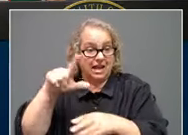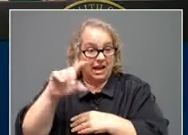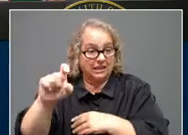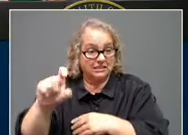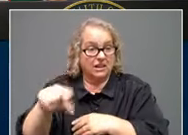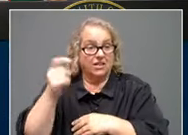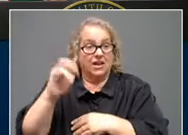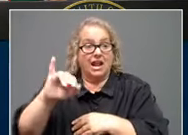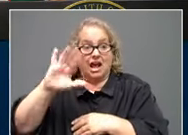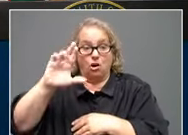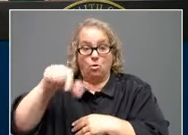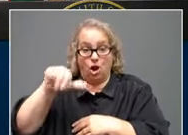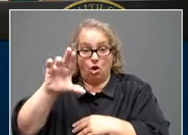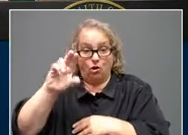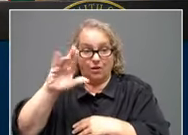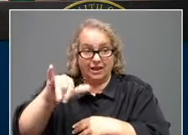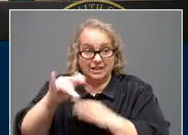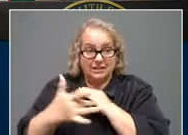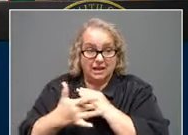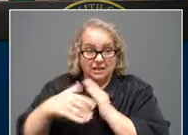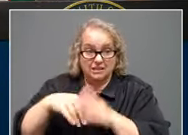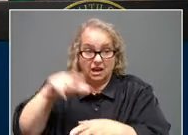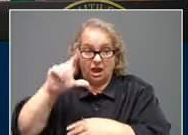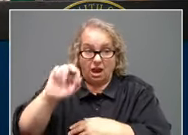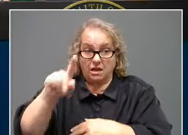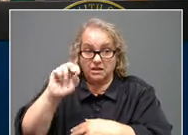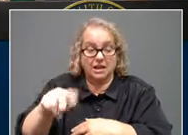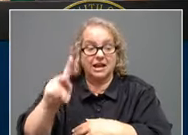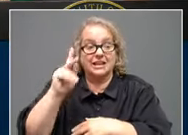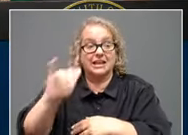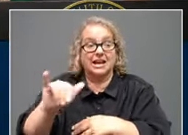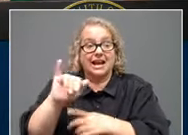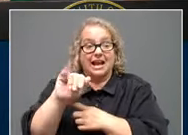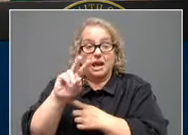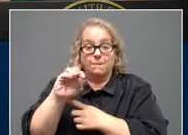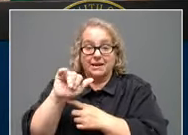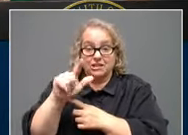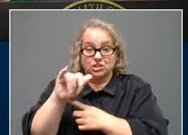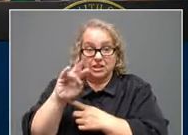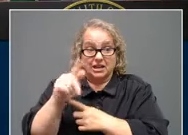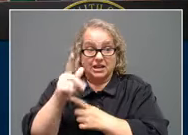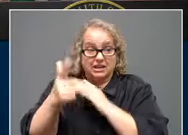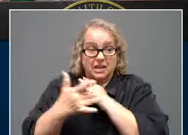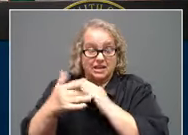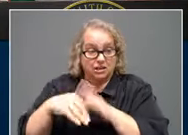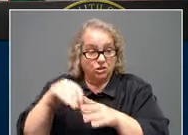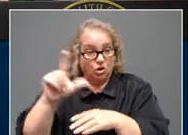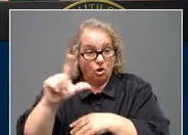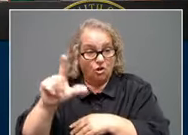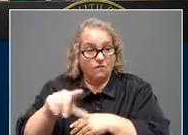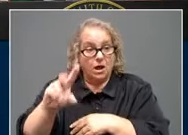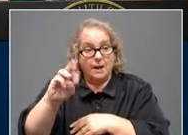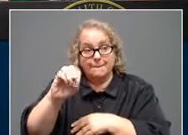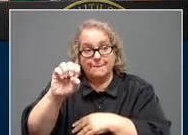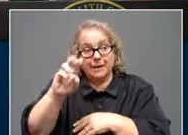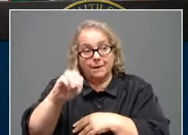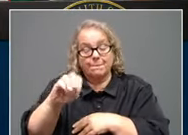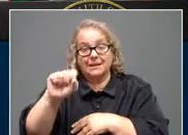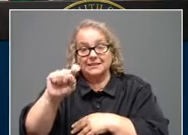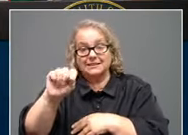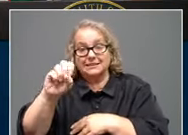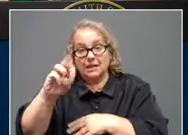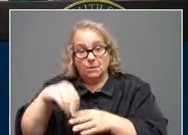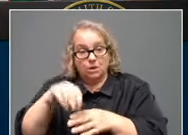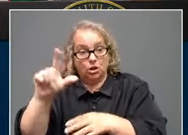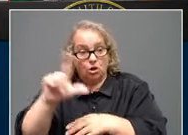Inquiry Technologies in London, Kentucky Imaging Technologies in Louisville, MemSTEM in Louisville, Veriglow